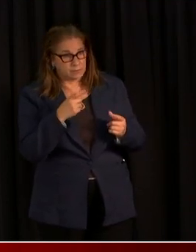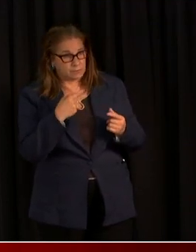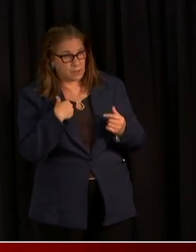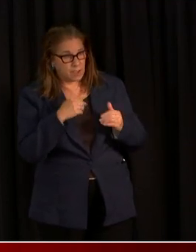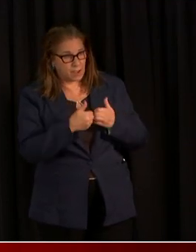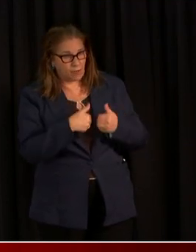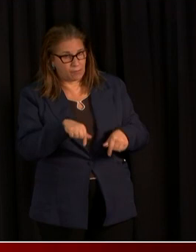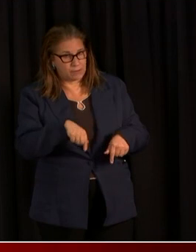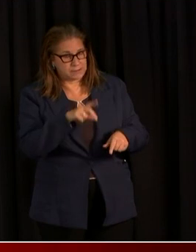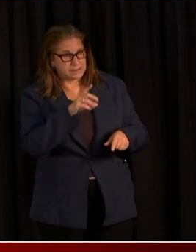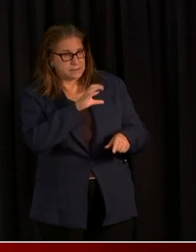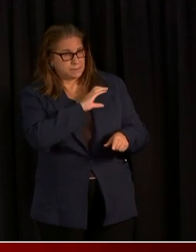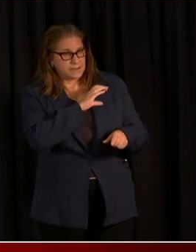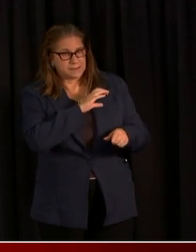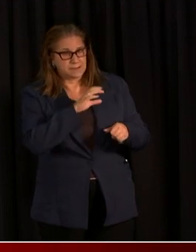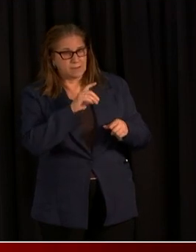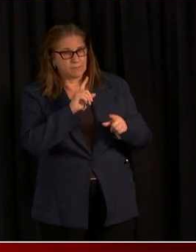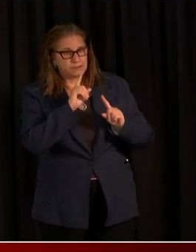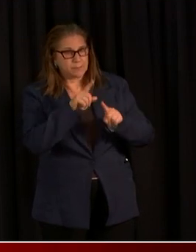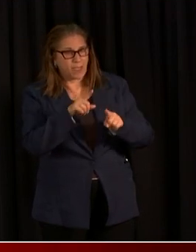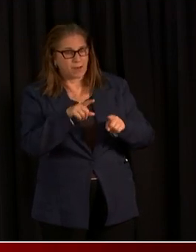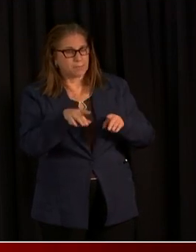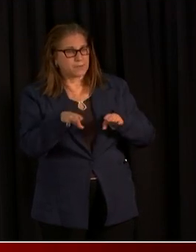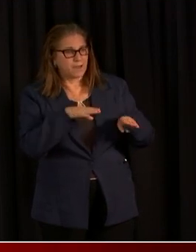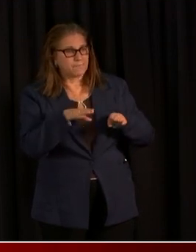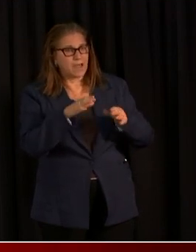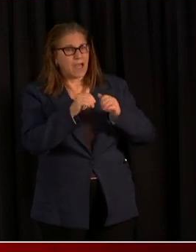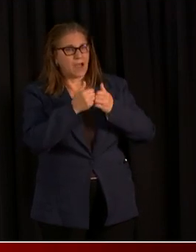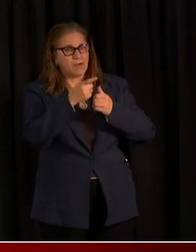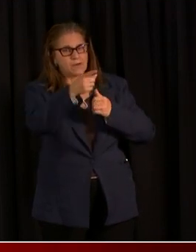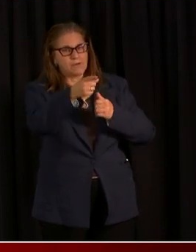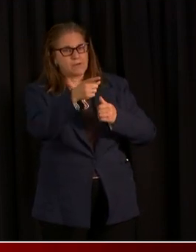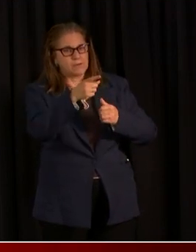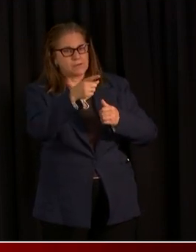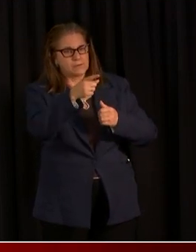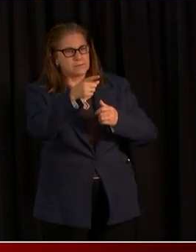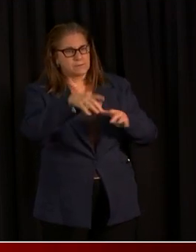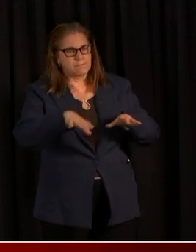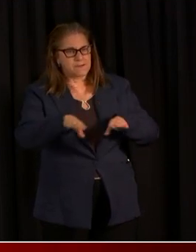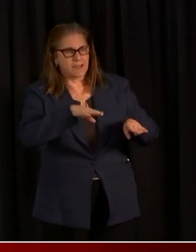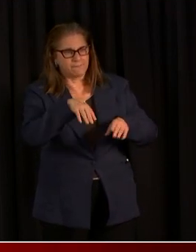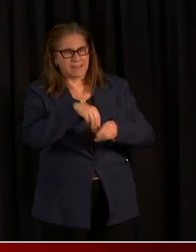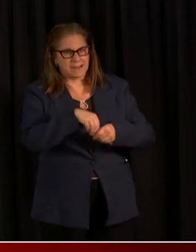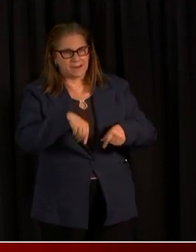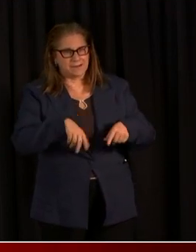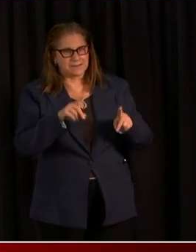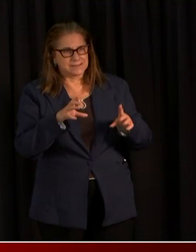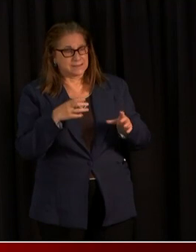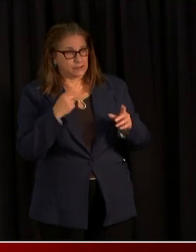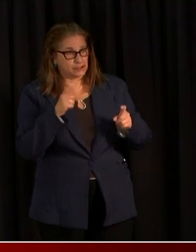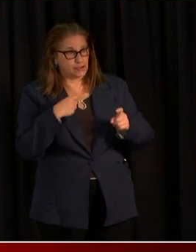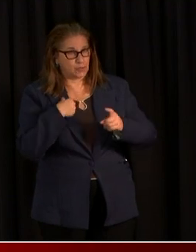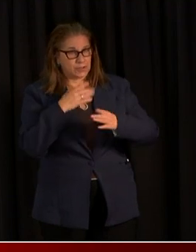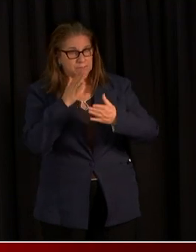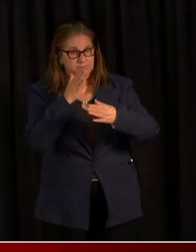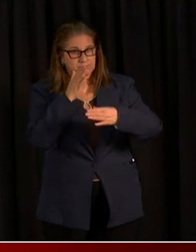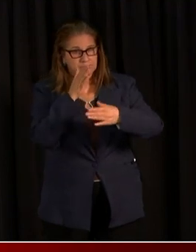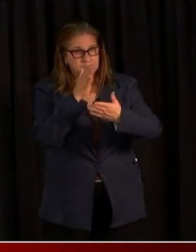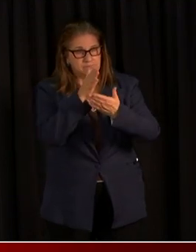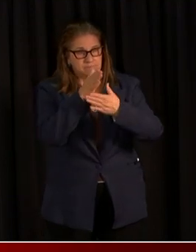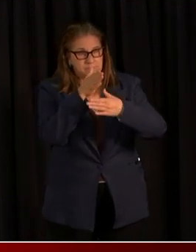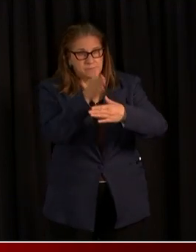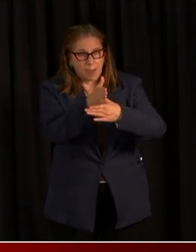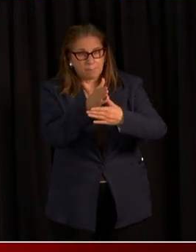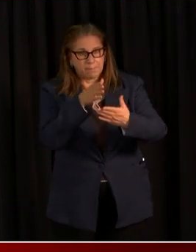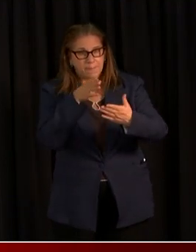MPD might intercede in a situation like that, or would they be given directions just to stand back if it gets to that? I don't